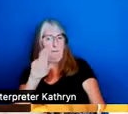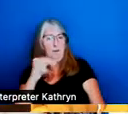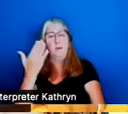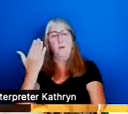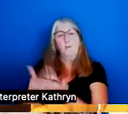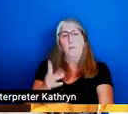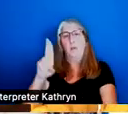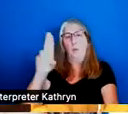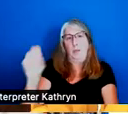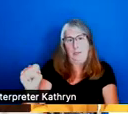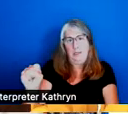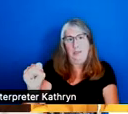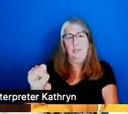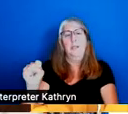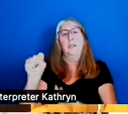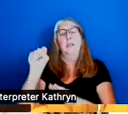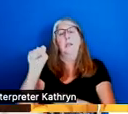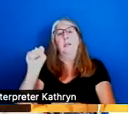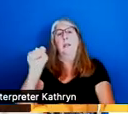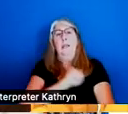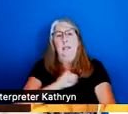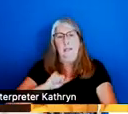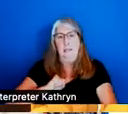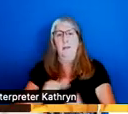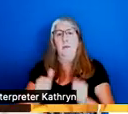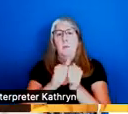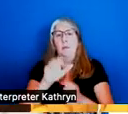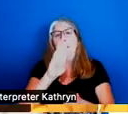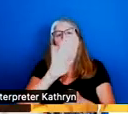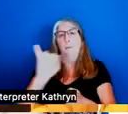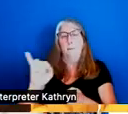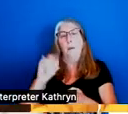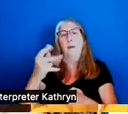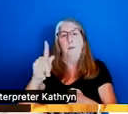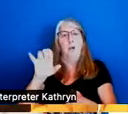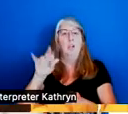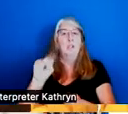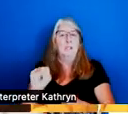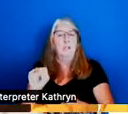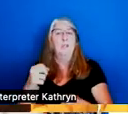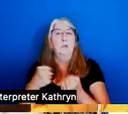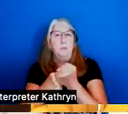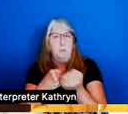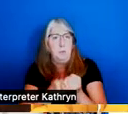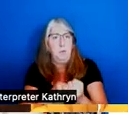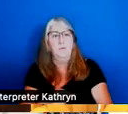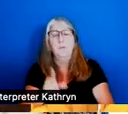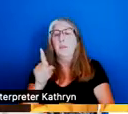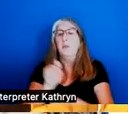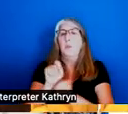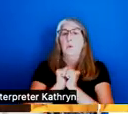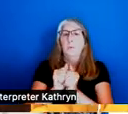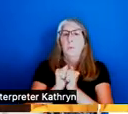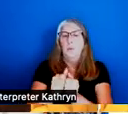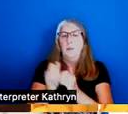United States Senate with bipartisan support. In her role, she works under the leadership of